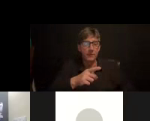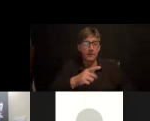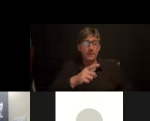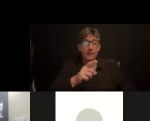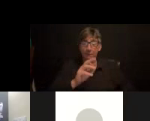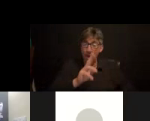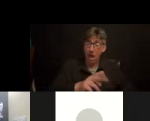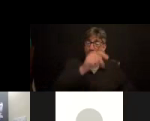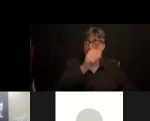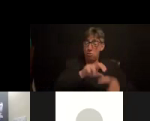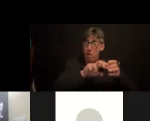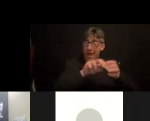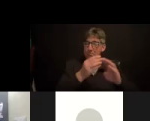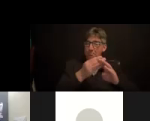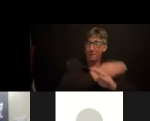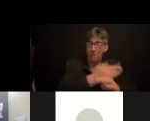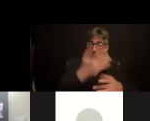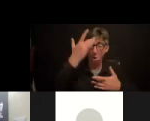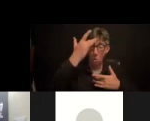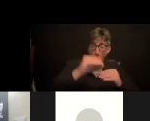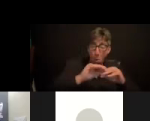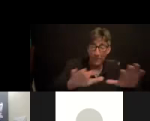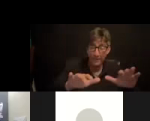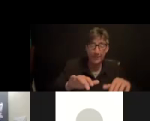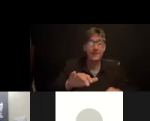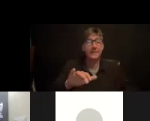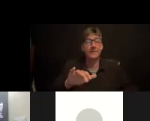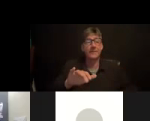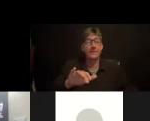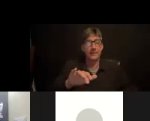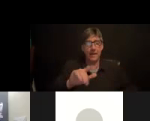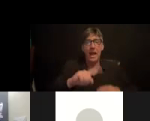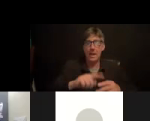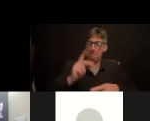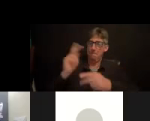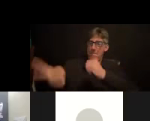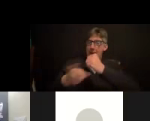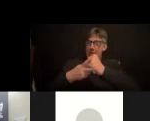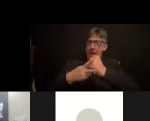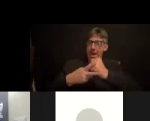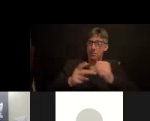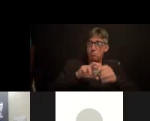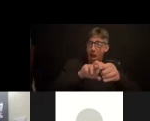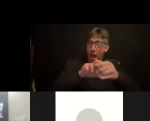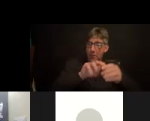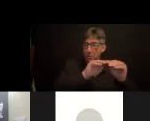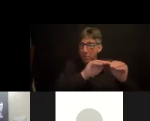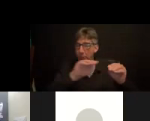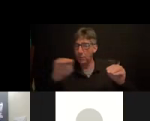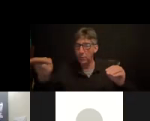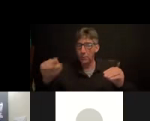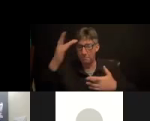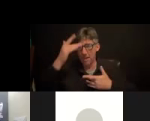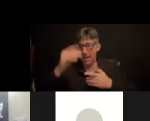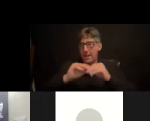ridership pre-COVID and also had retained a proportion of their riders throughout the pandemic, we took that to be indicative that this was